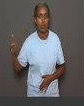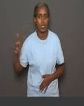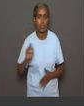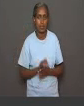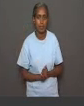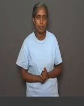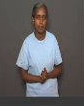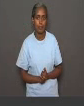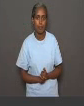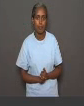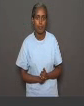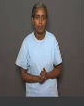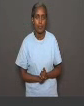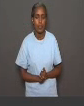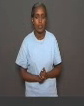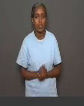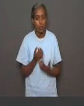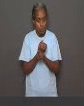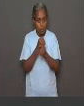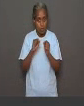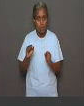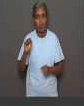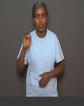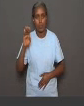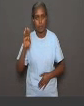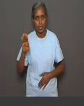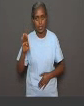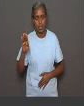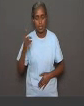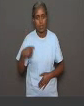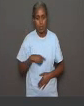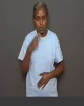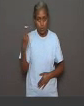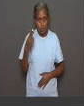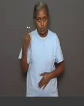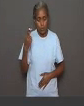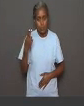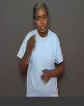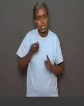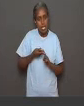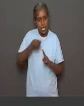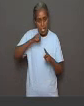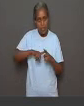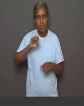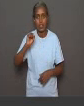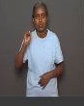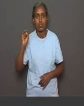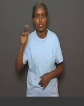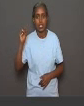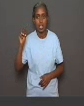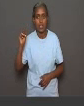0.6511. To solve for beta, we use the inverse sine